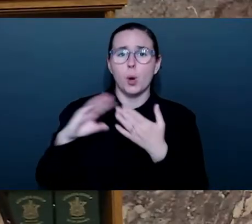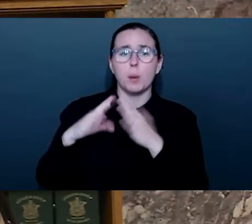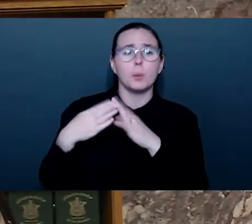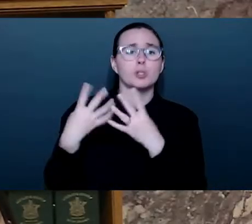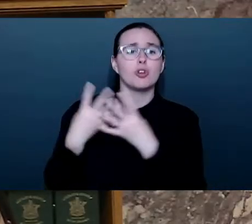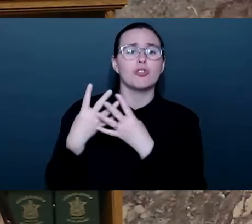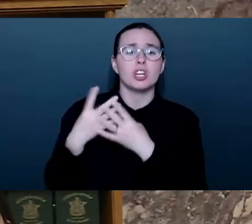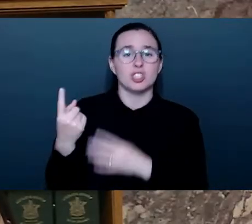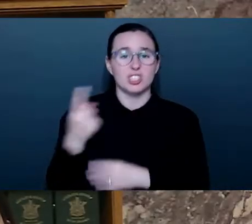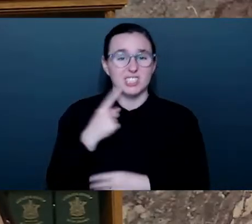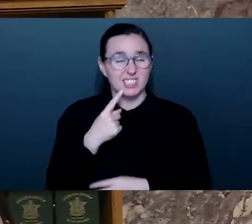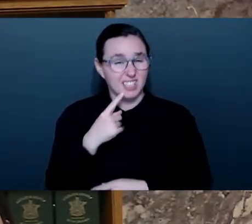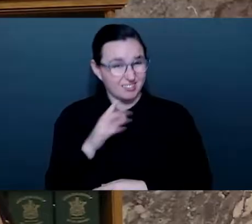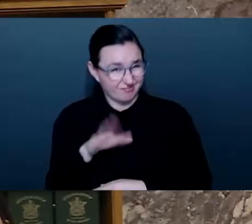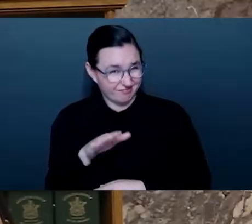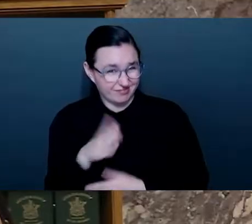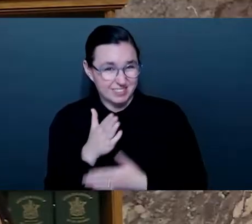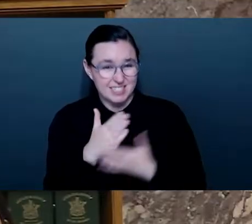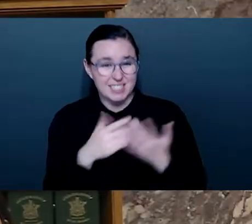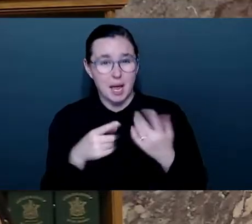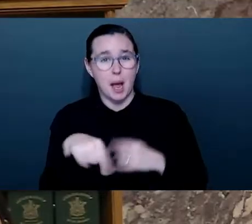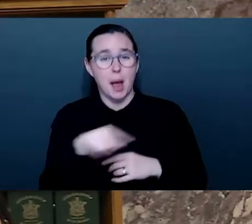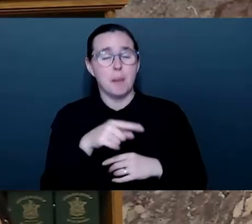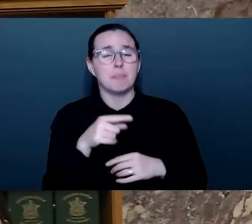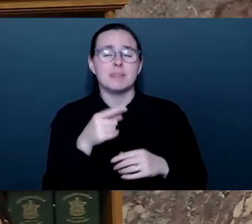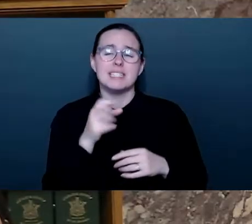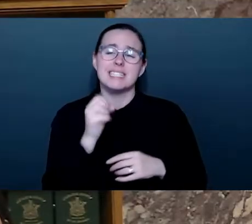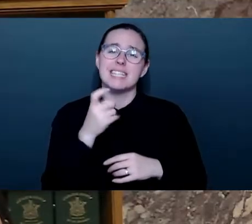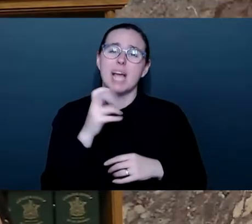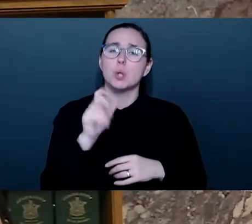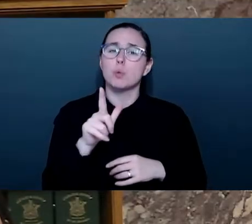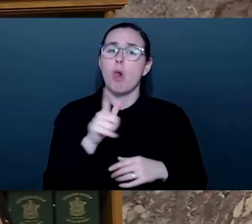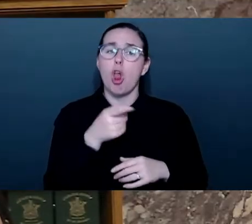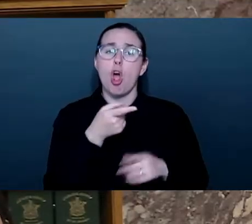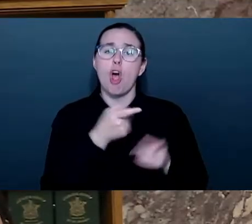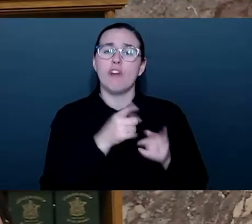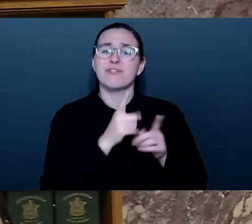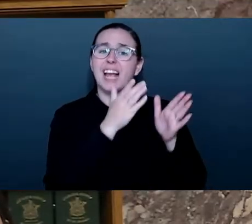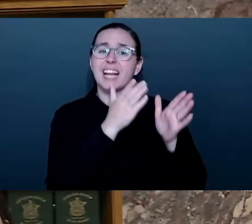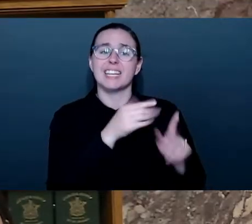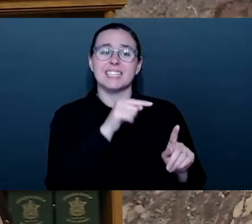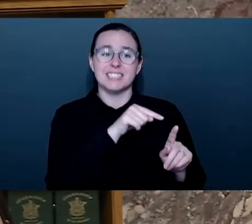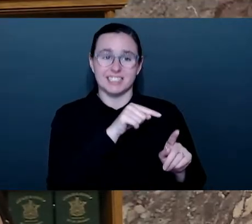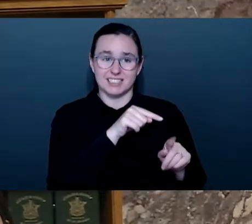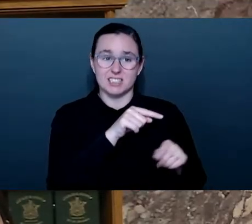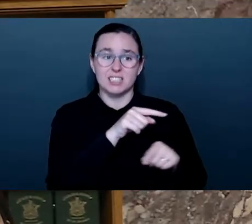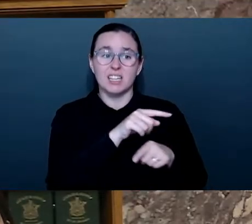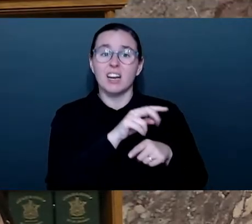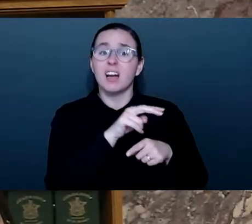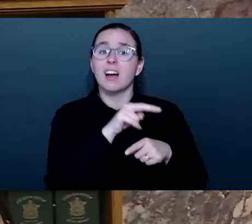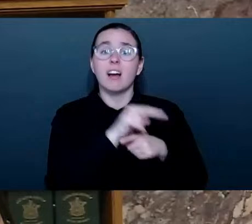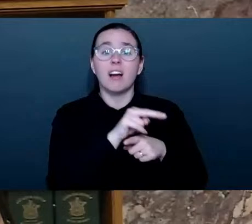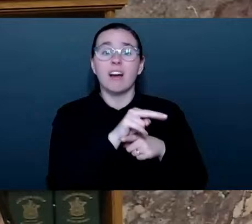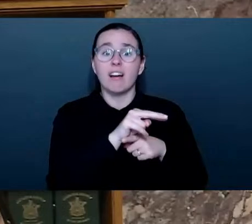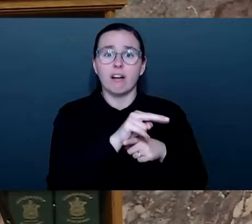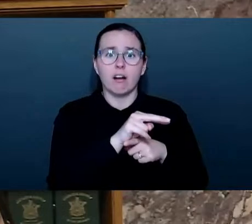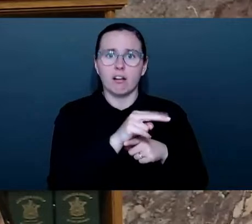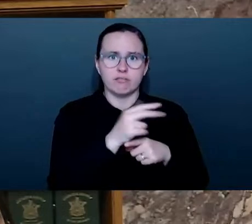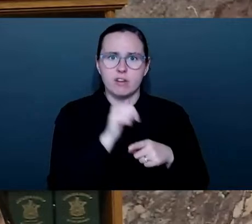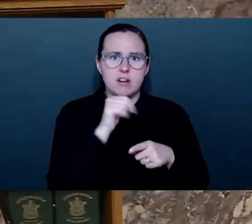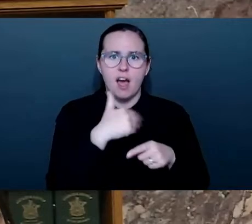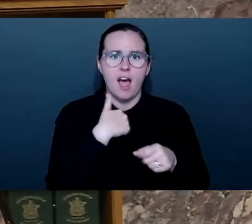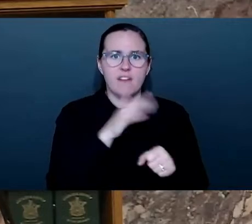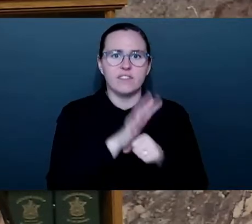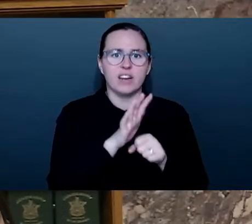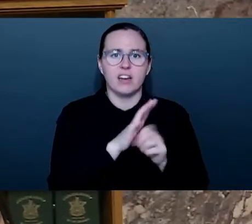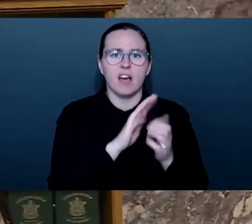shortages. Breaches are being missed, victims left vulnerable, and offenders unsupervised. Why has this government allowed